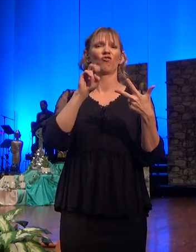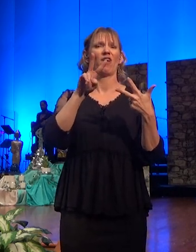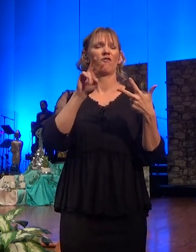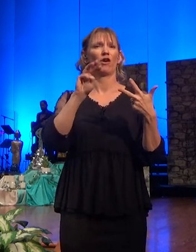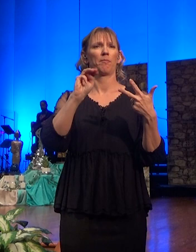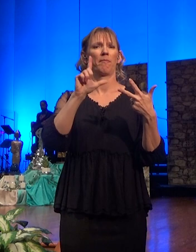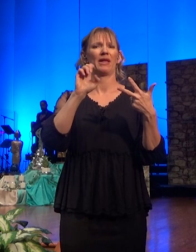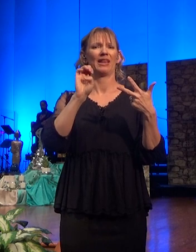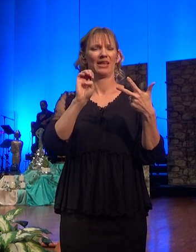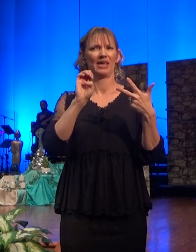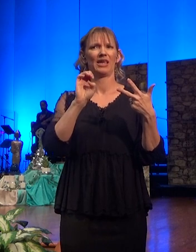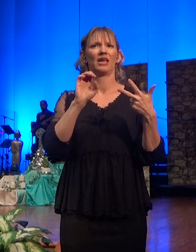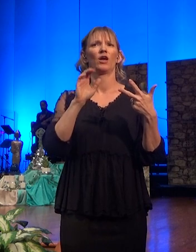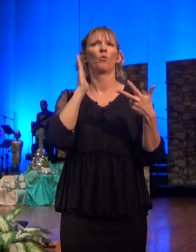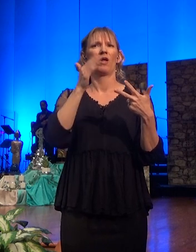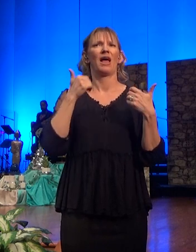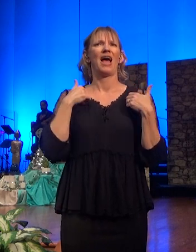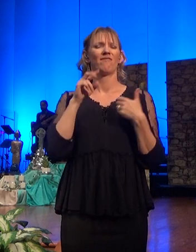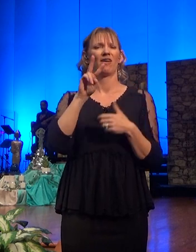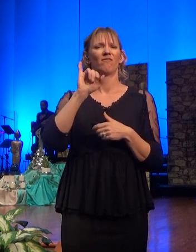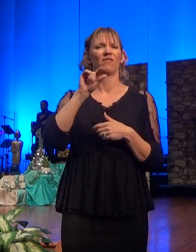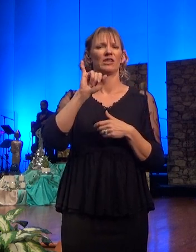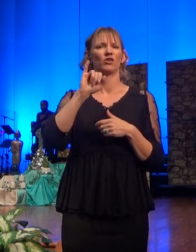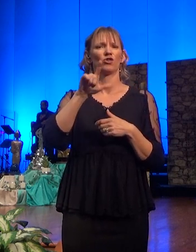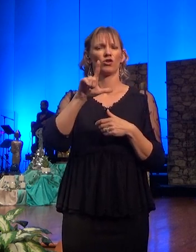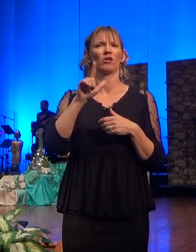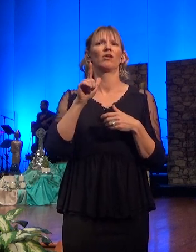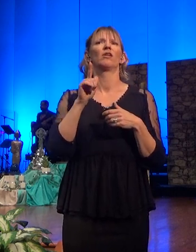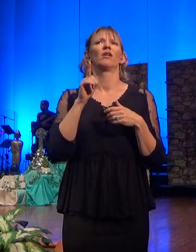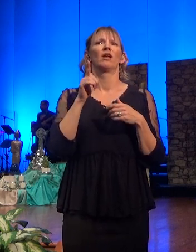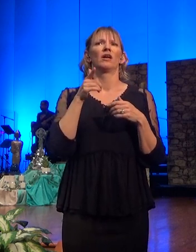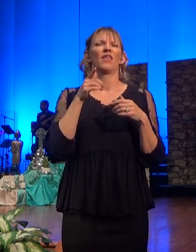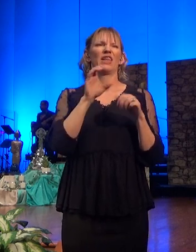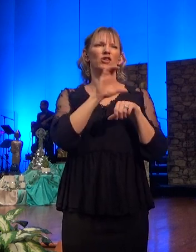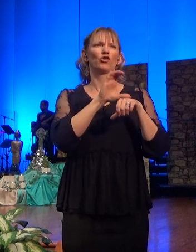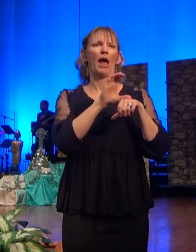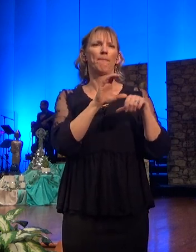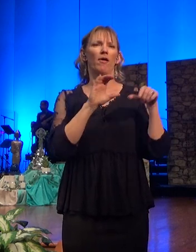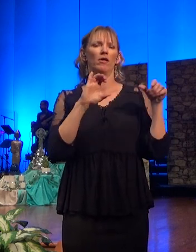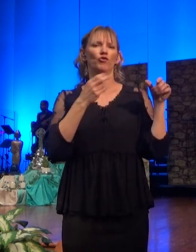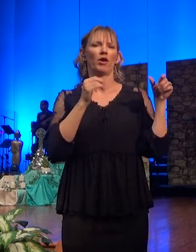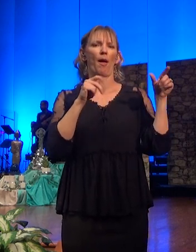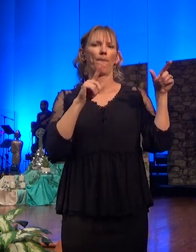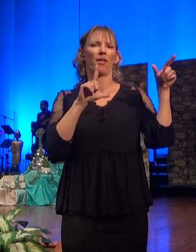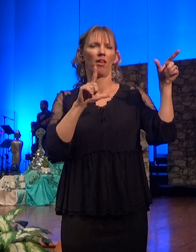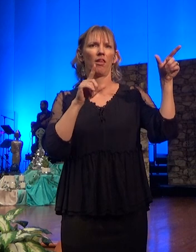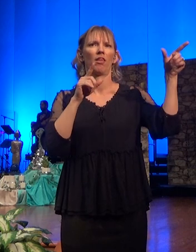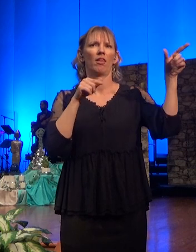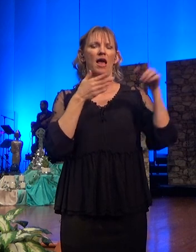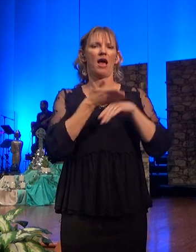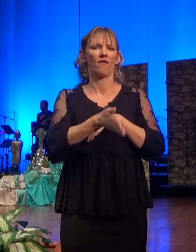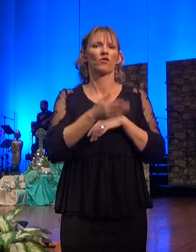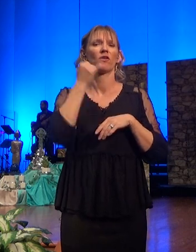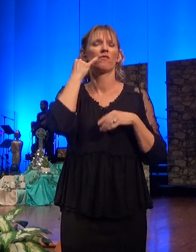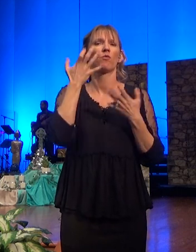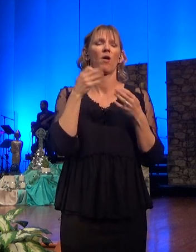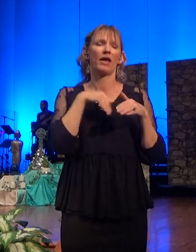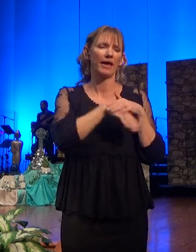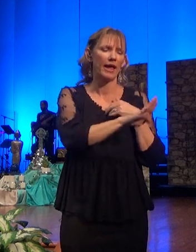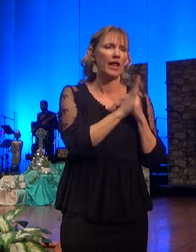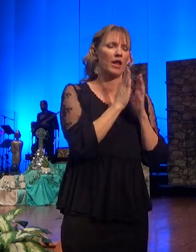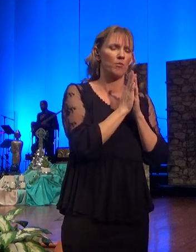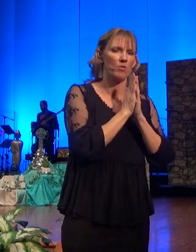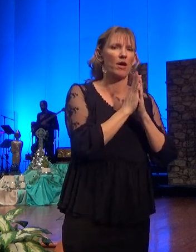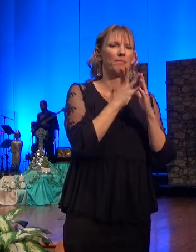place of vigil and dialogue in our chapel after the service today for those who are here in the room. So if you'd like to just come in and say a prayer and just be a part of